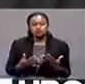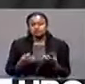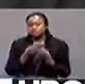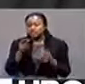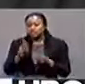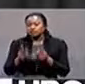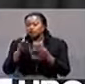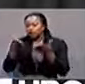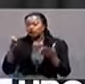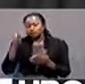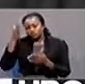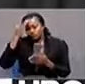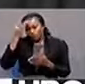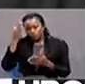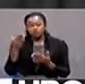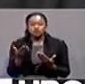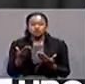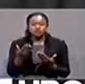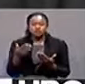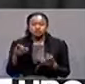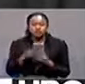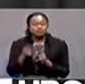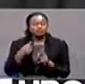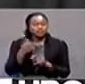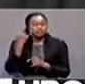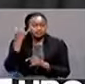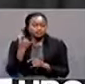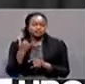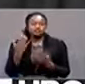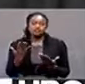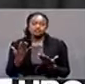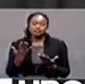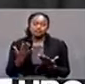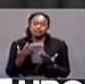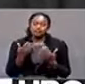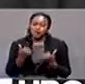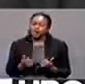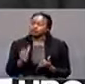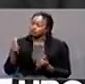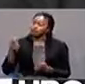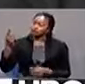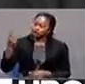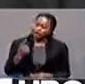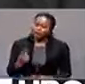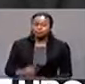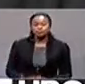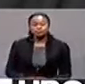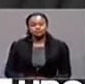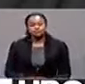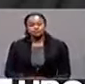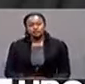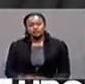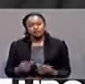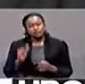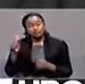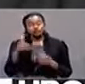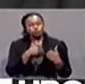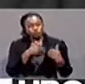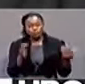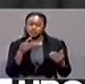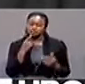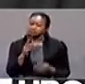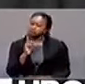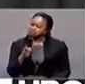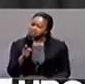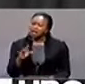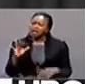the song of Saida Akawa. So he came and was really, and he was genuine. He said, but how